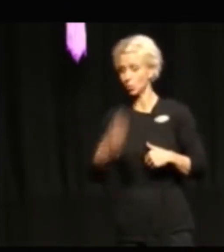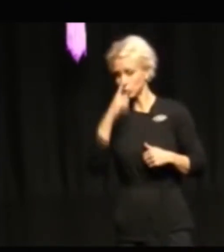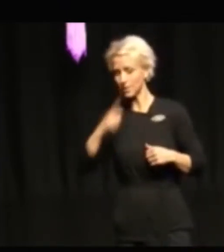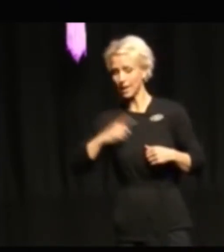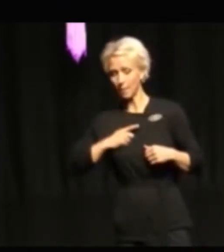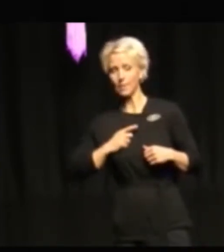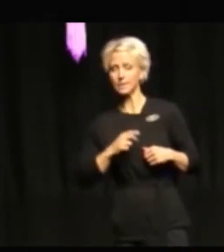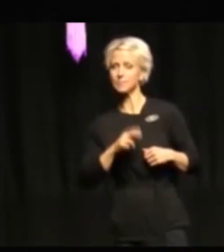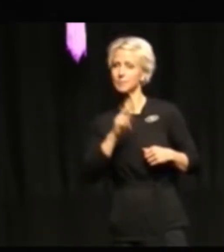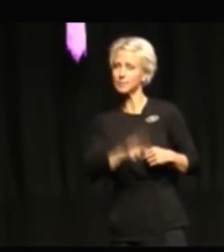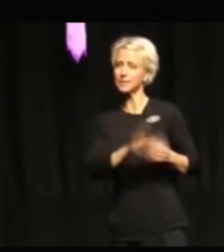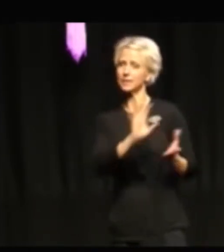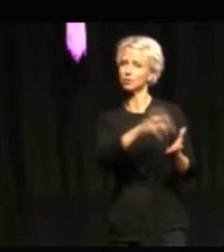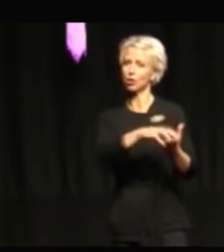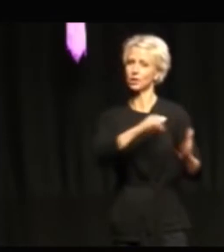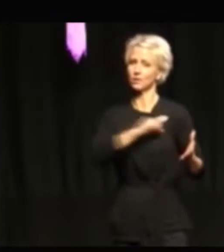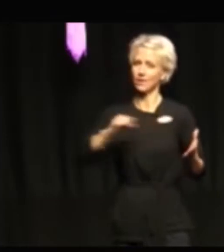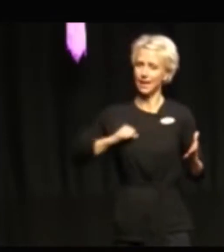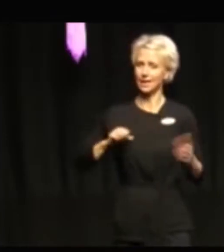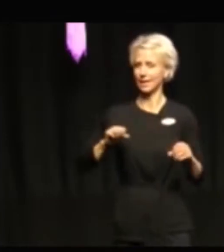And this means that